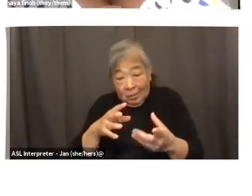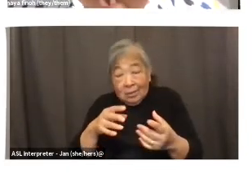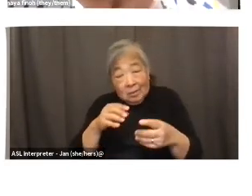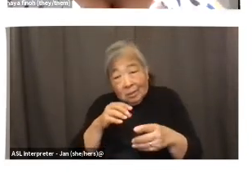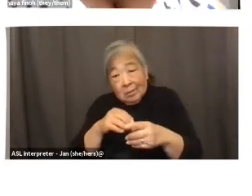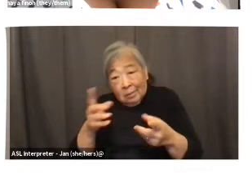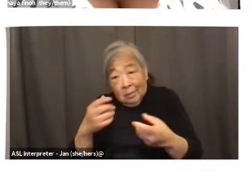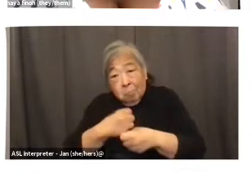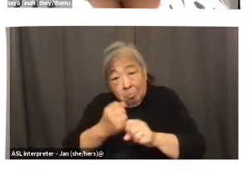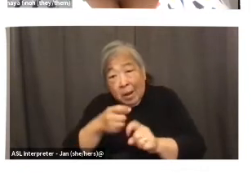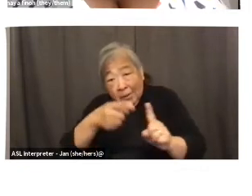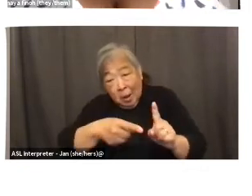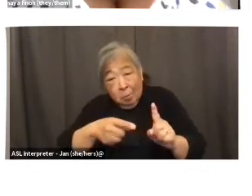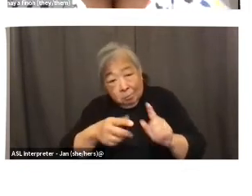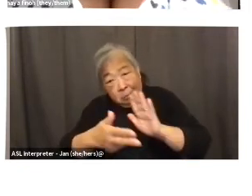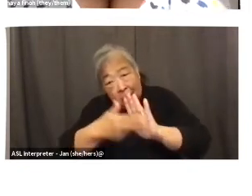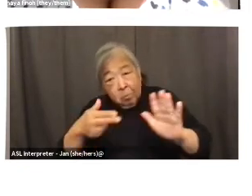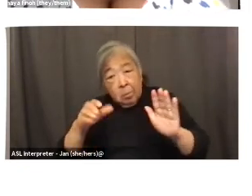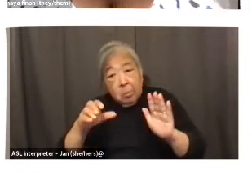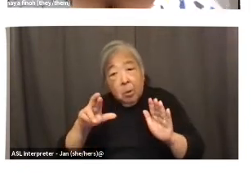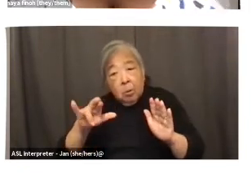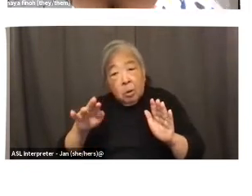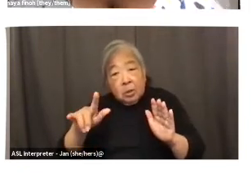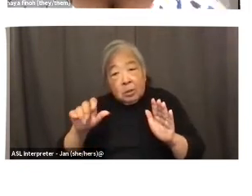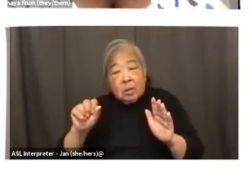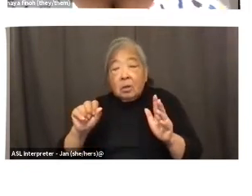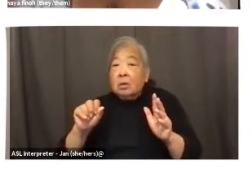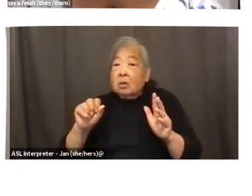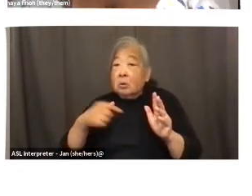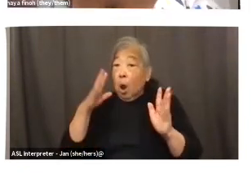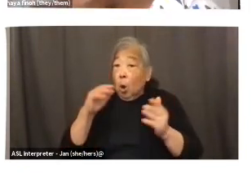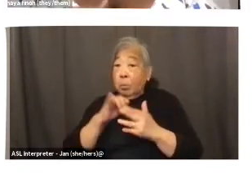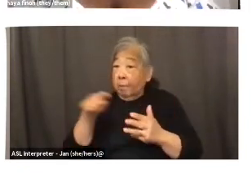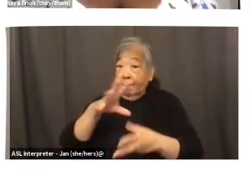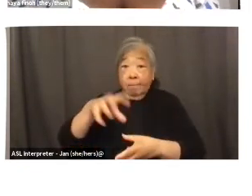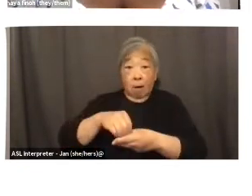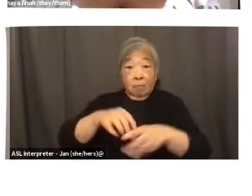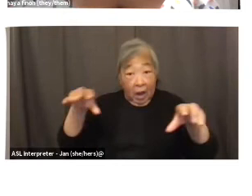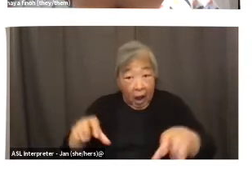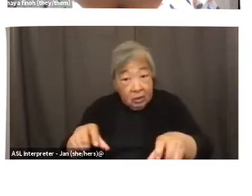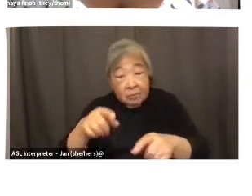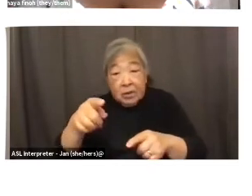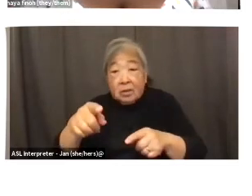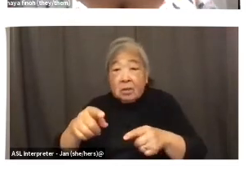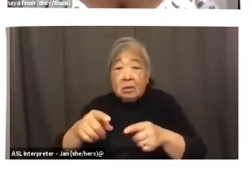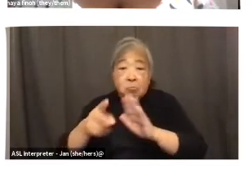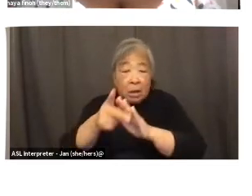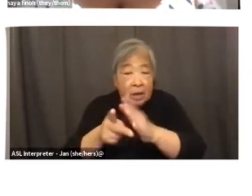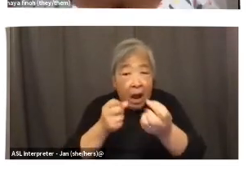hope that those in this room who identify as organizers, activists, policy advocates